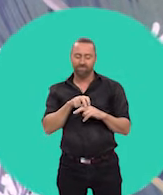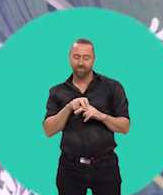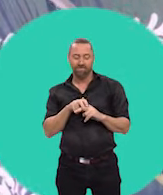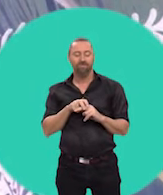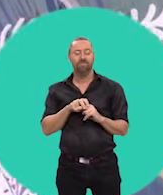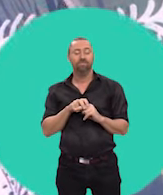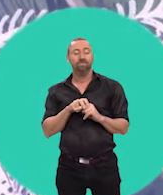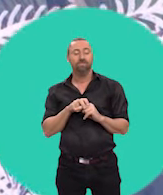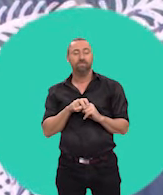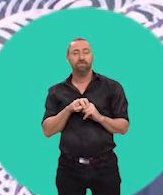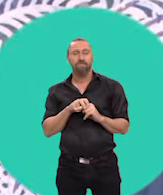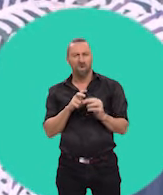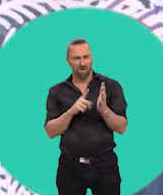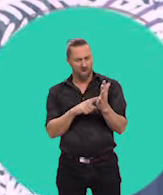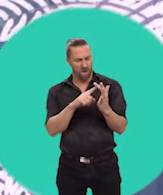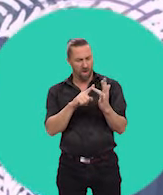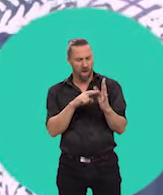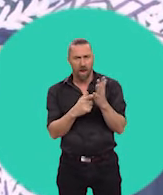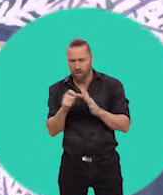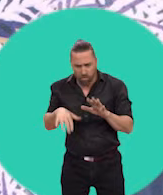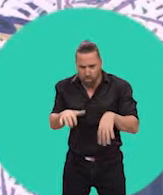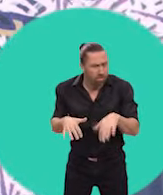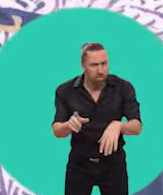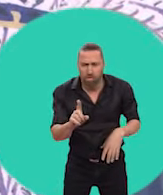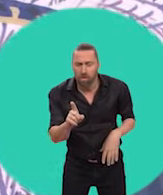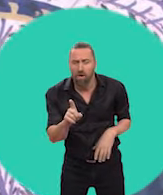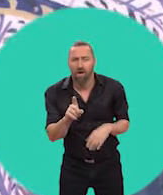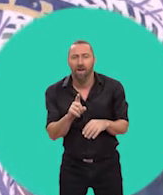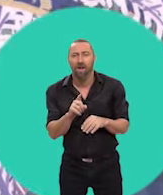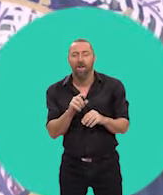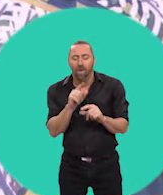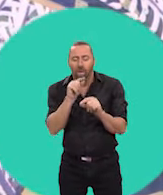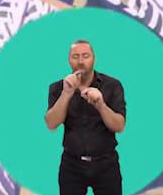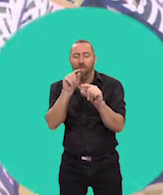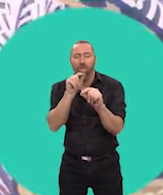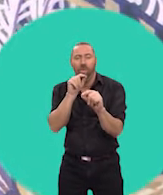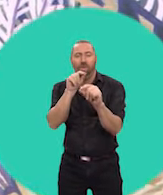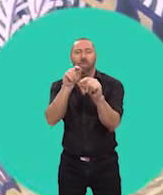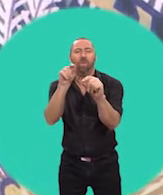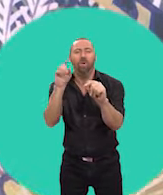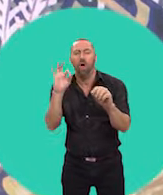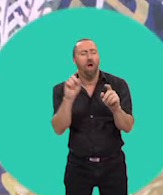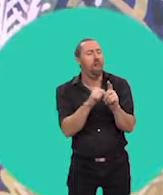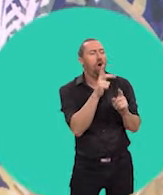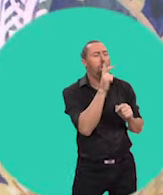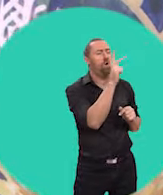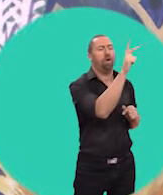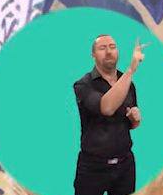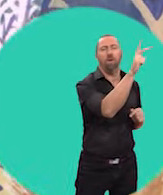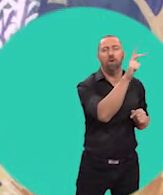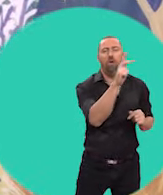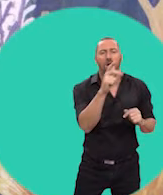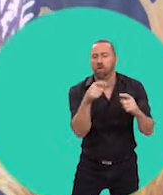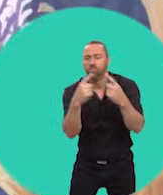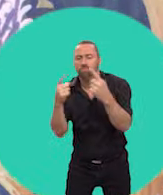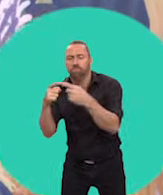hurt. Leonard ran to her and began to sing softly. Not the sound of a kookaburra or